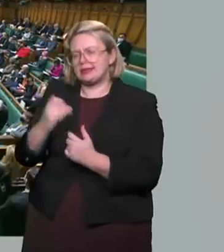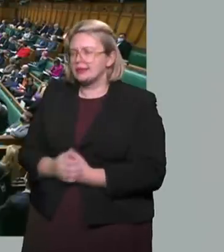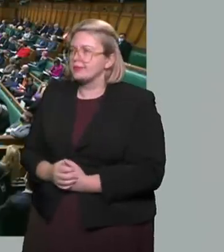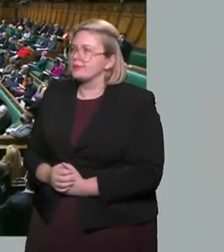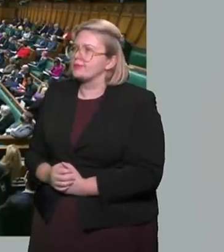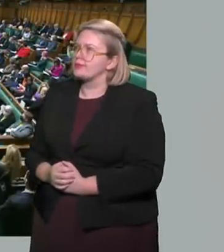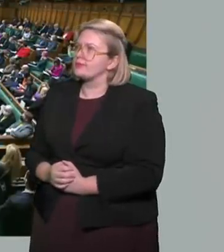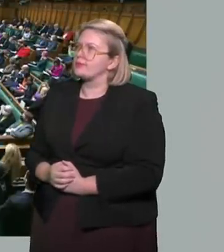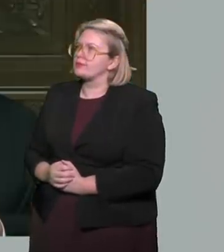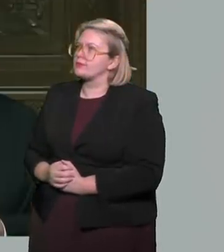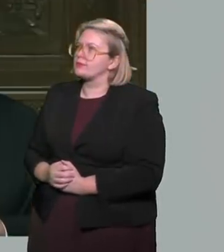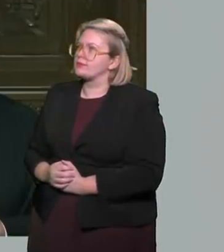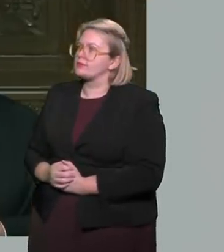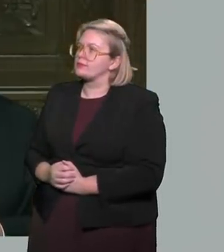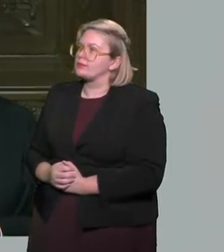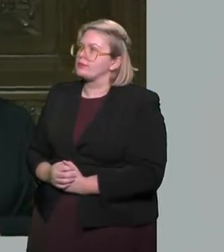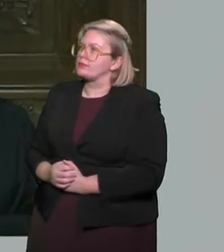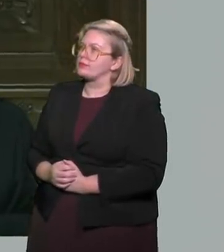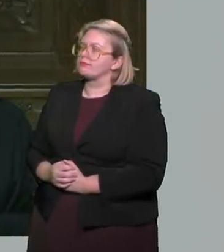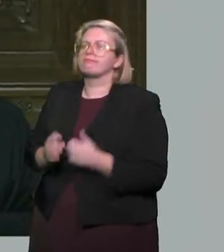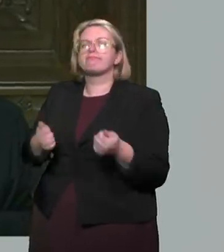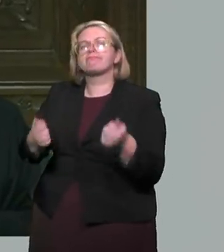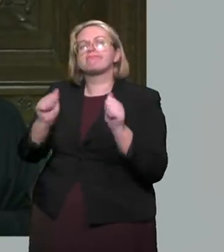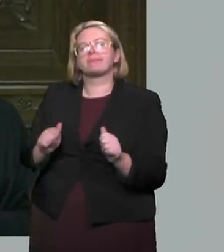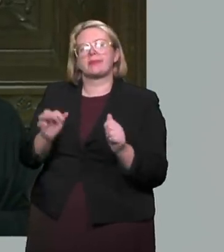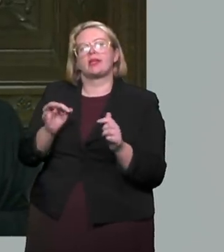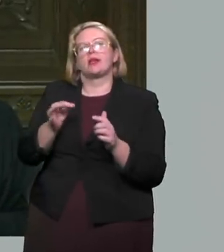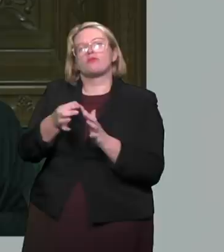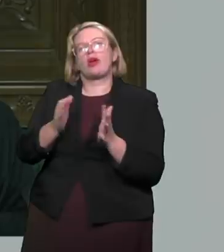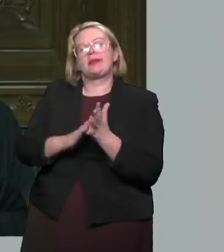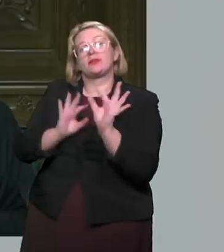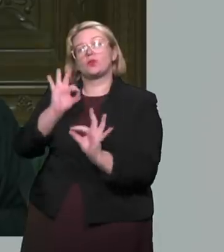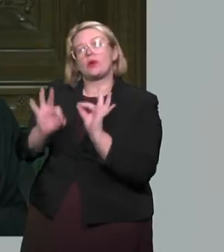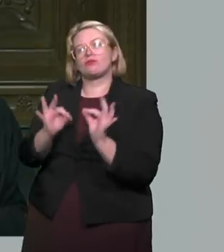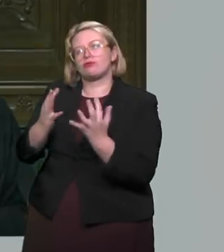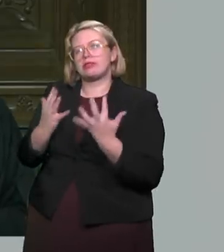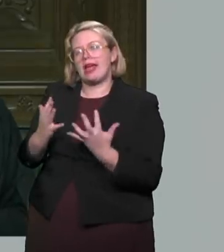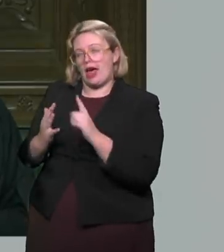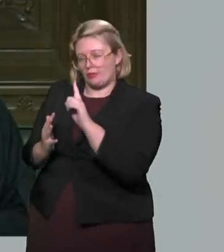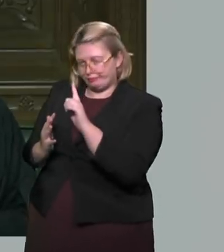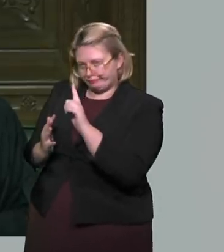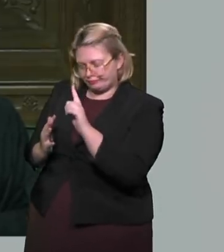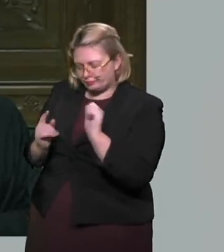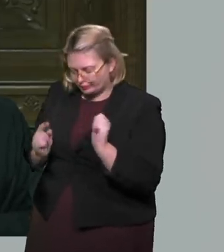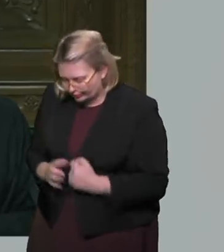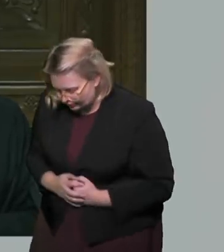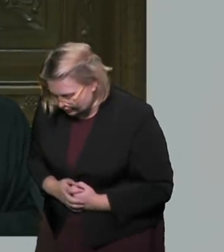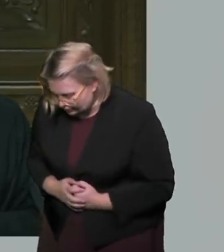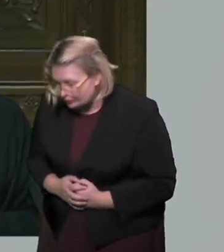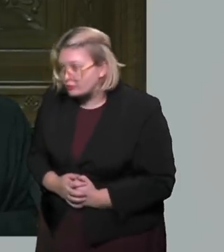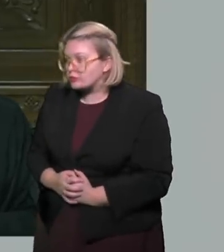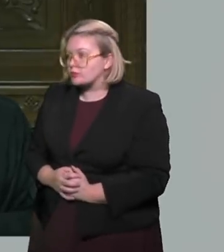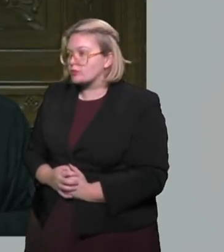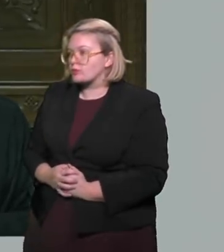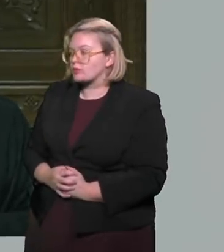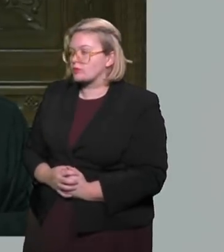We now come to the questions to the Prime Minister, but what I